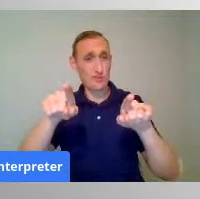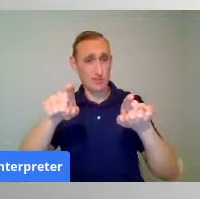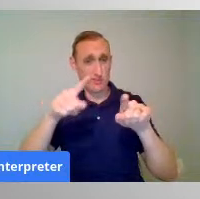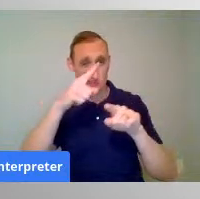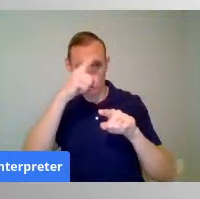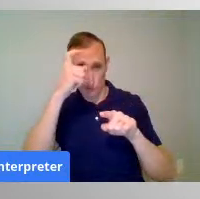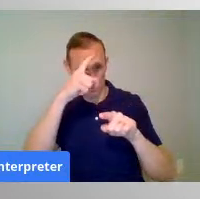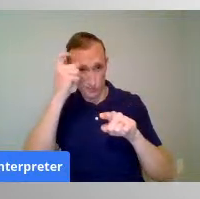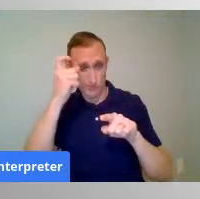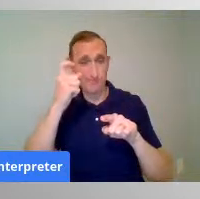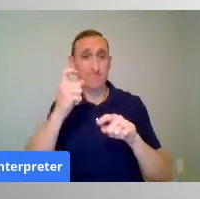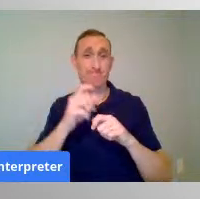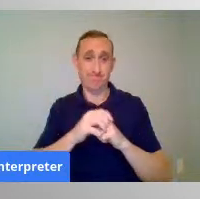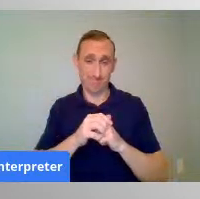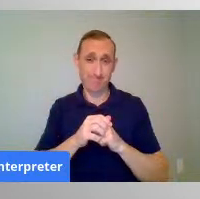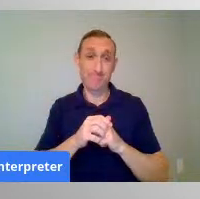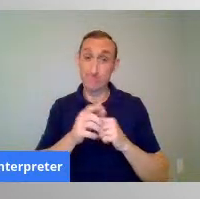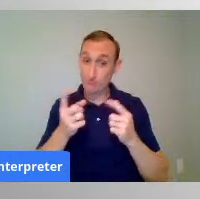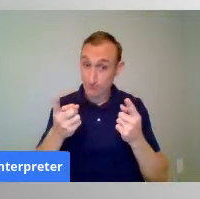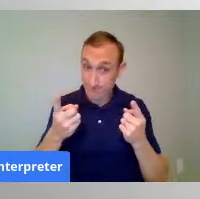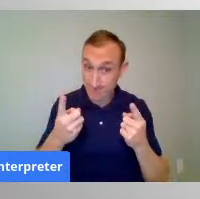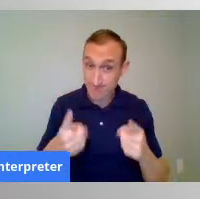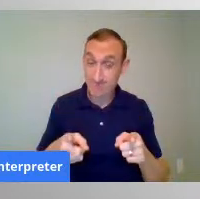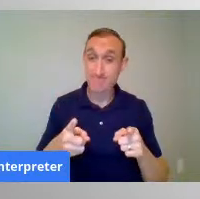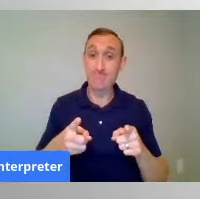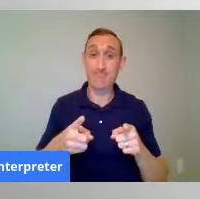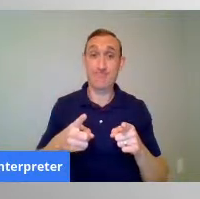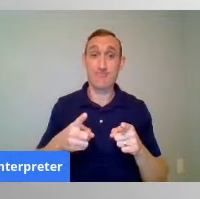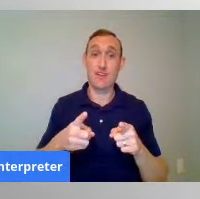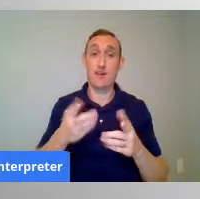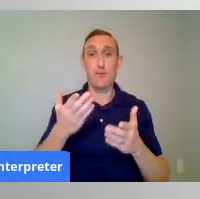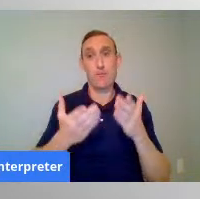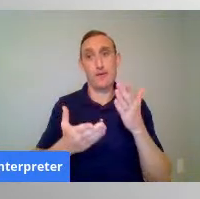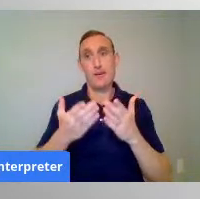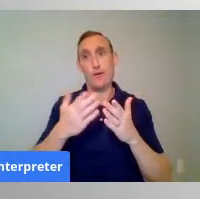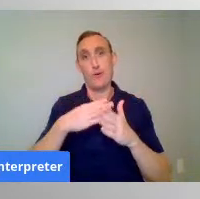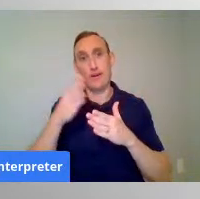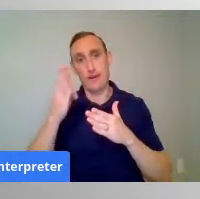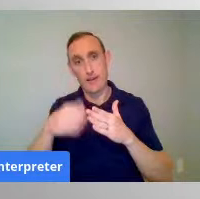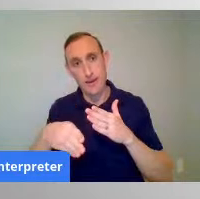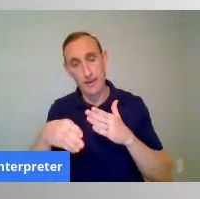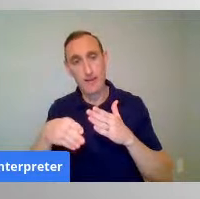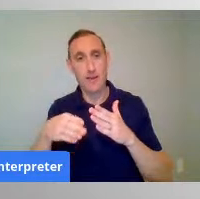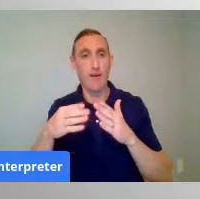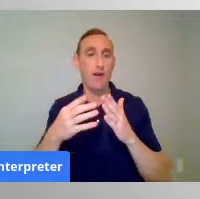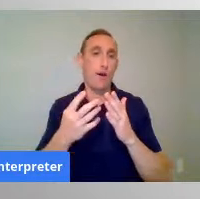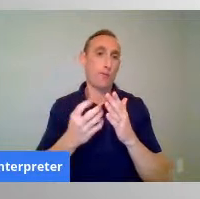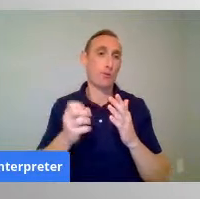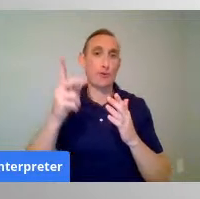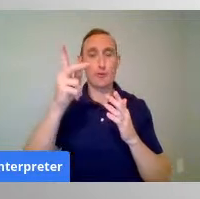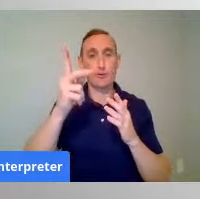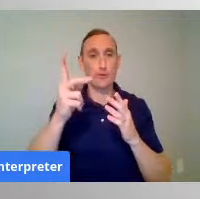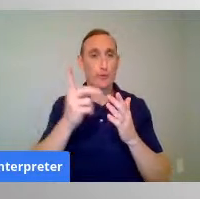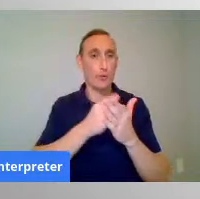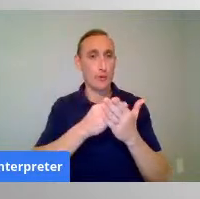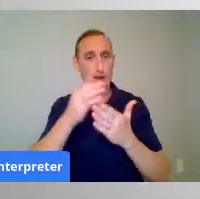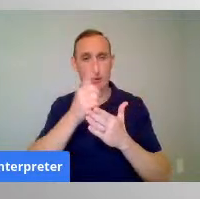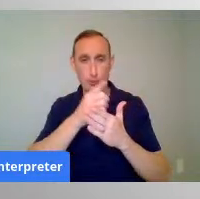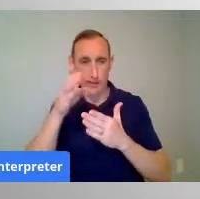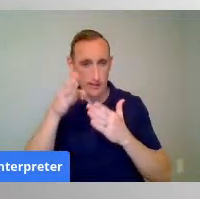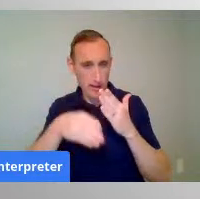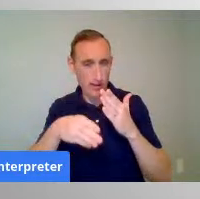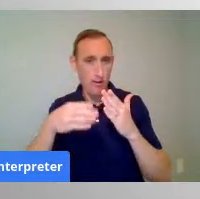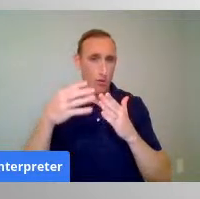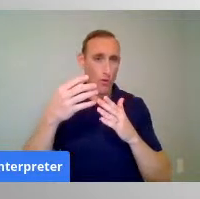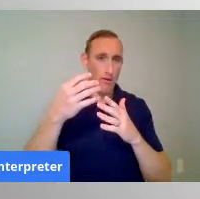are oftentimes one-off opportunities for a weekend or a week or every Friday, and not necessarily things that will